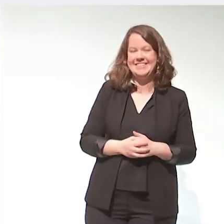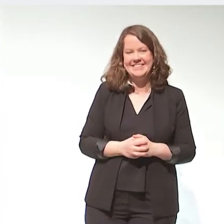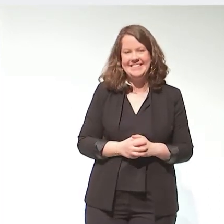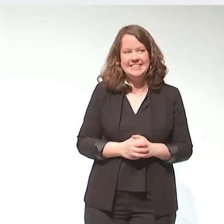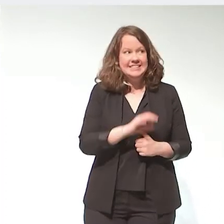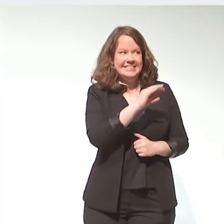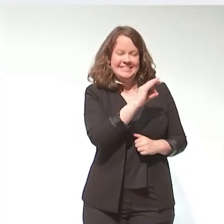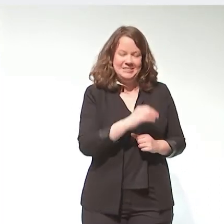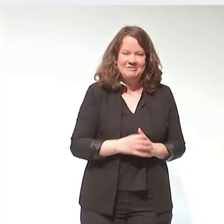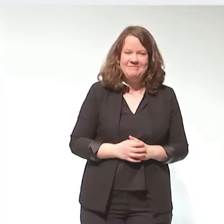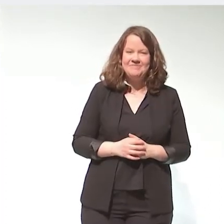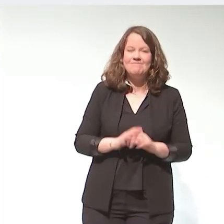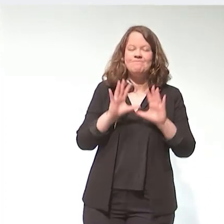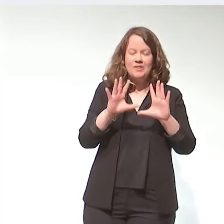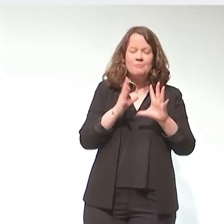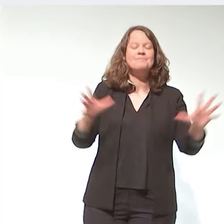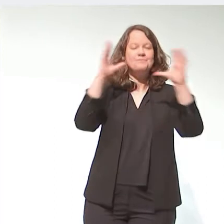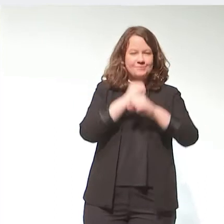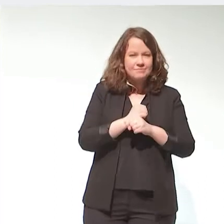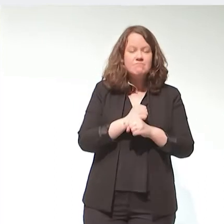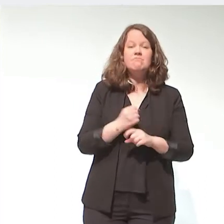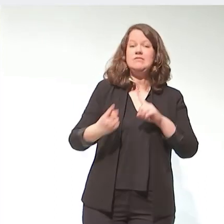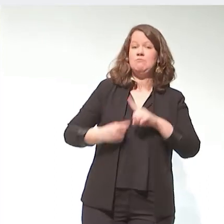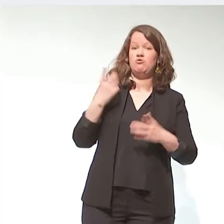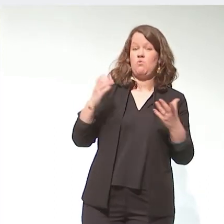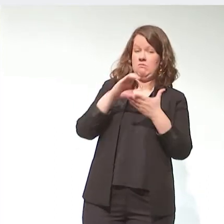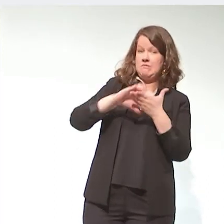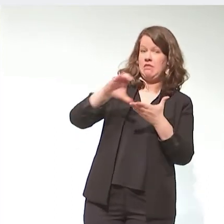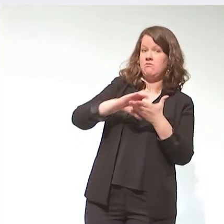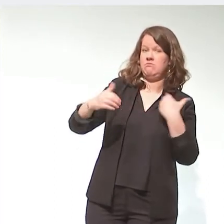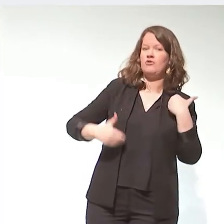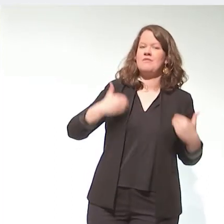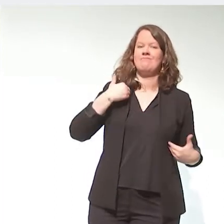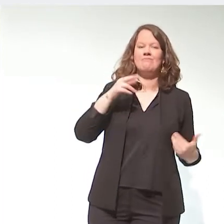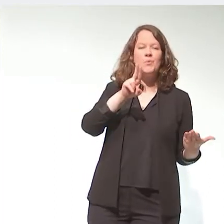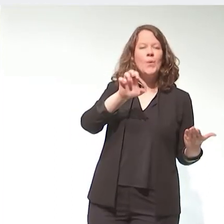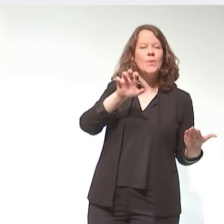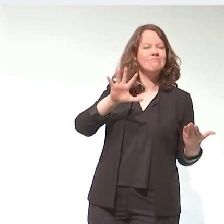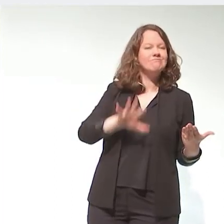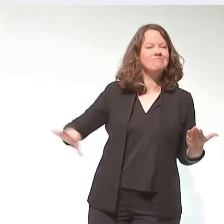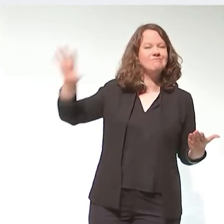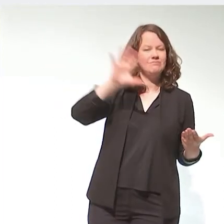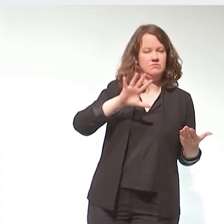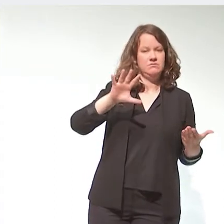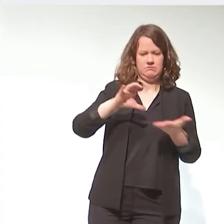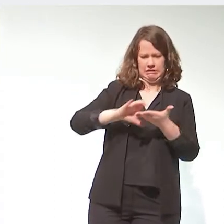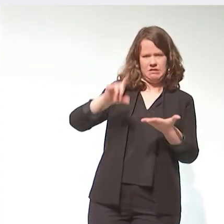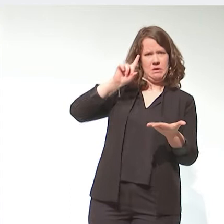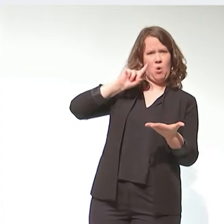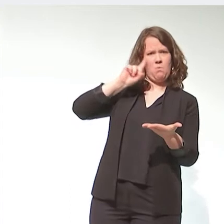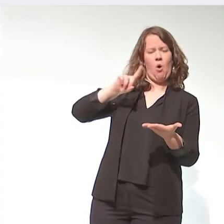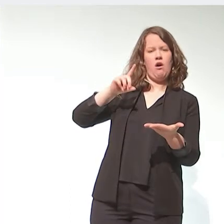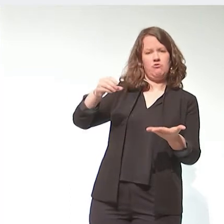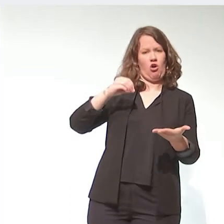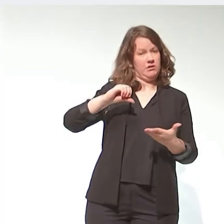If you don't mind, can you summarize before and conclude? Well, as I was saying, it's important for this